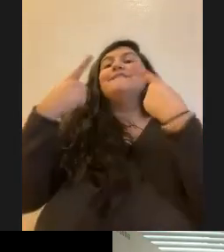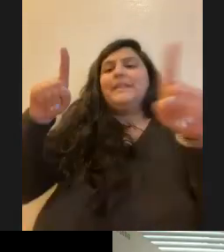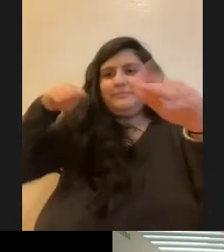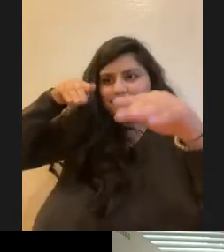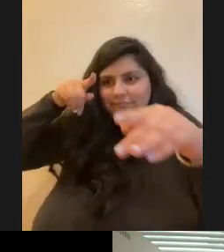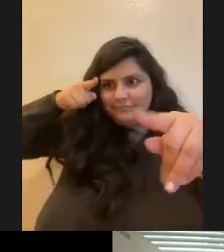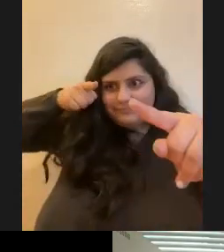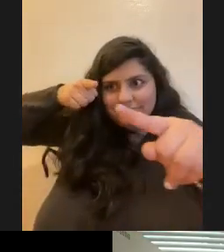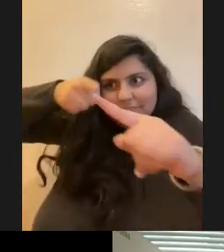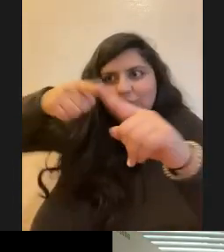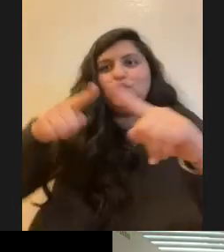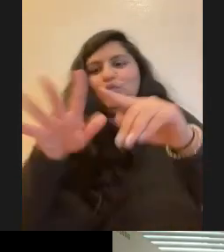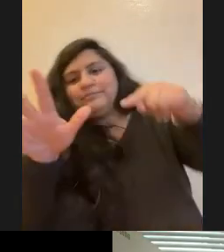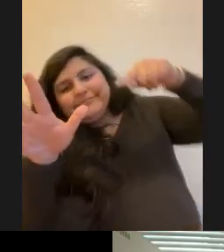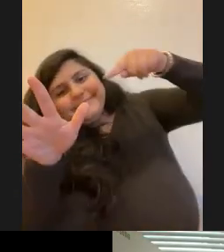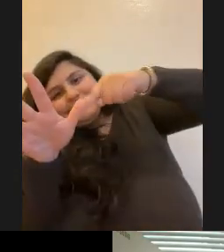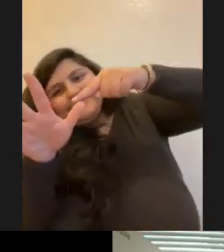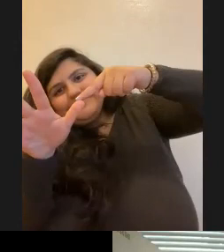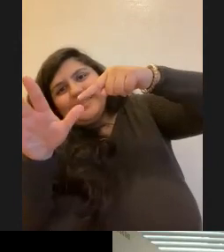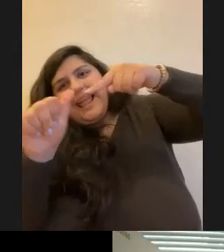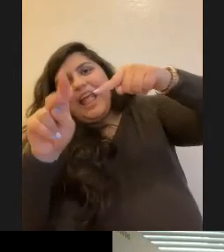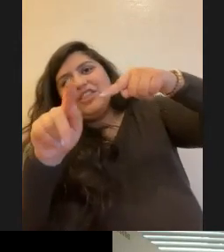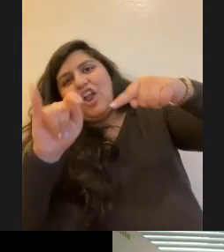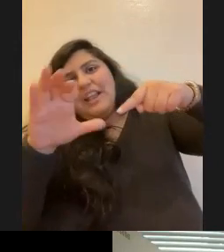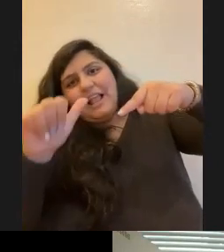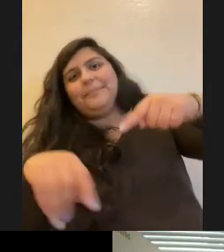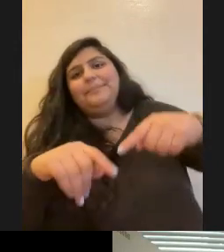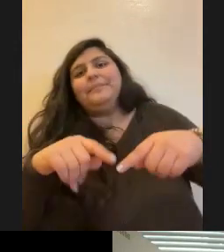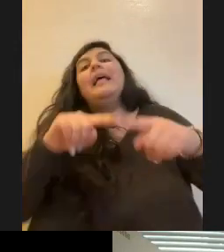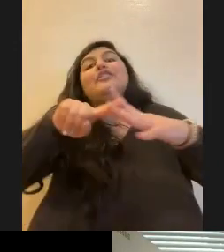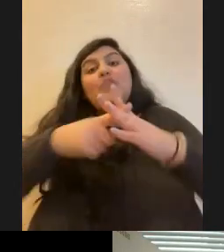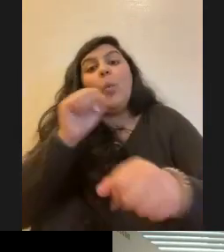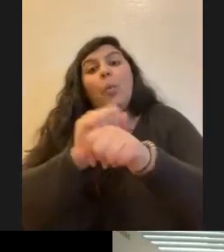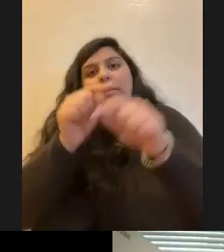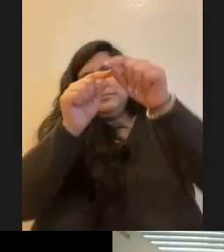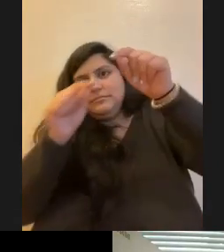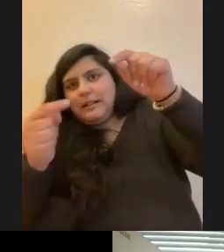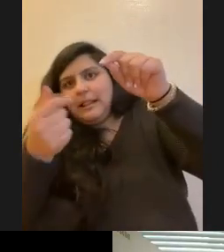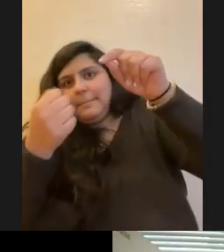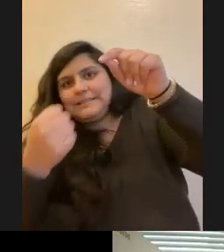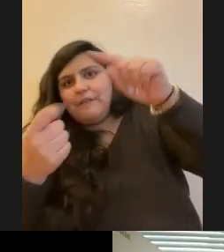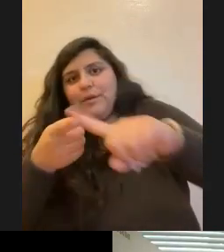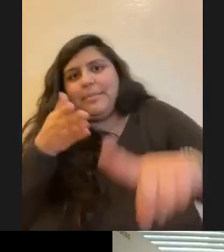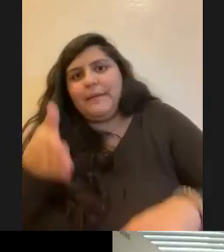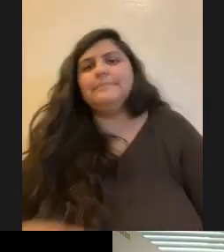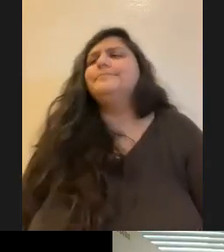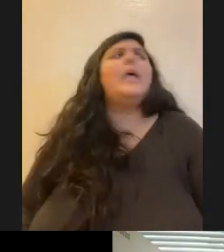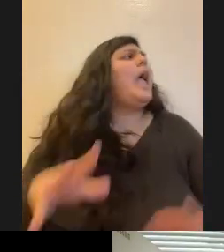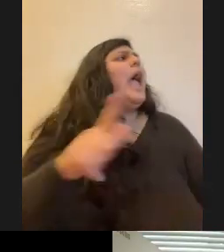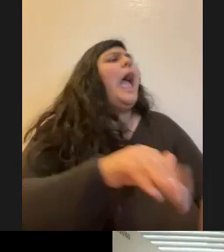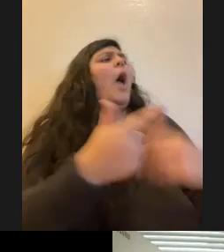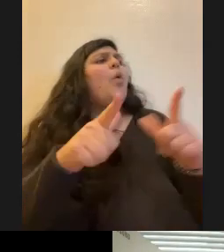Antarctica, and we kind of start our work a little bit south of the tip of there. Whoa. So how long is that boat ride total?